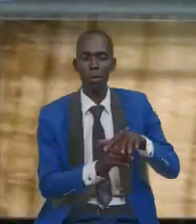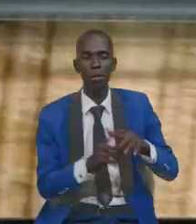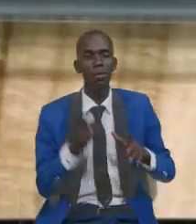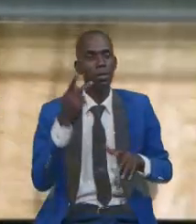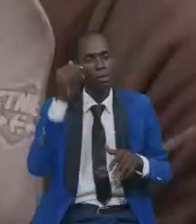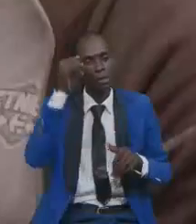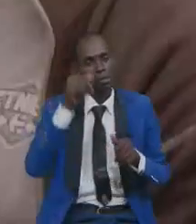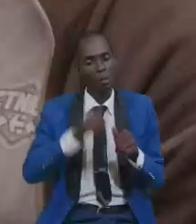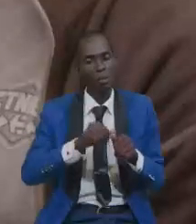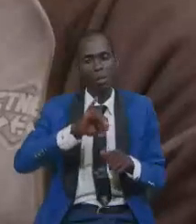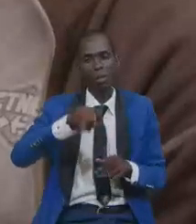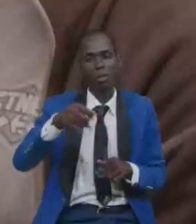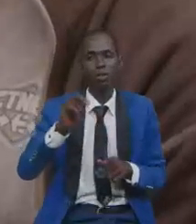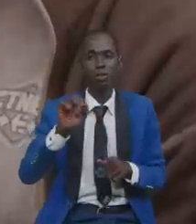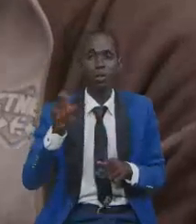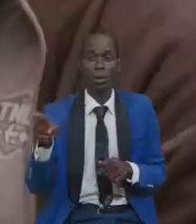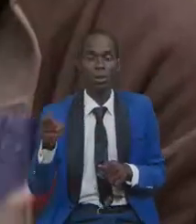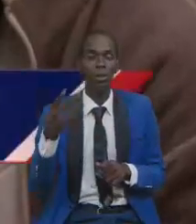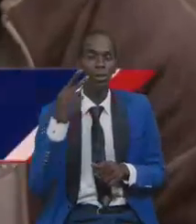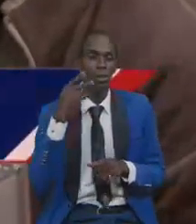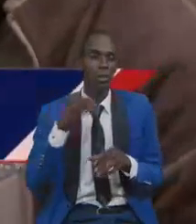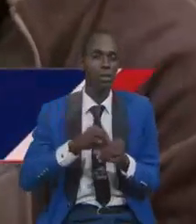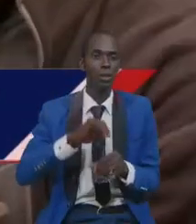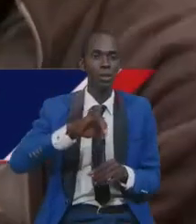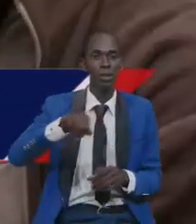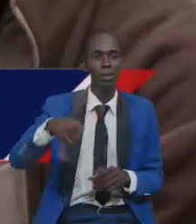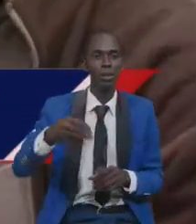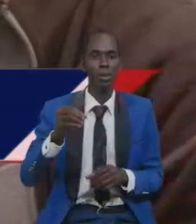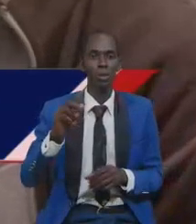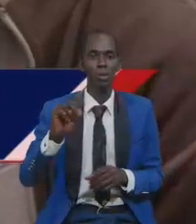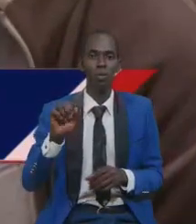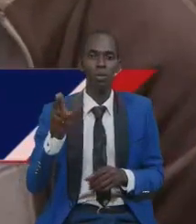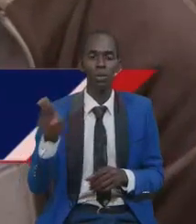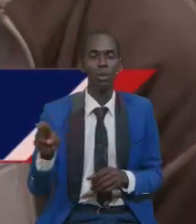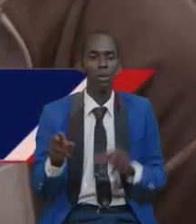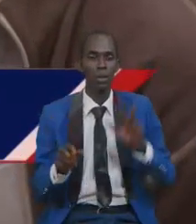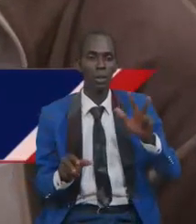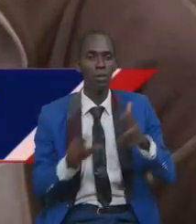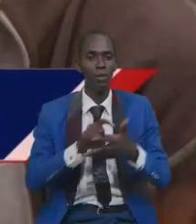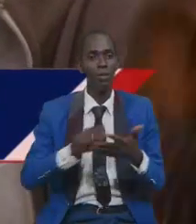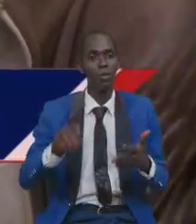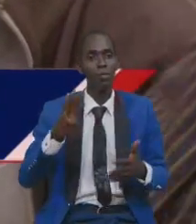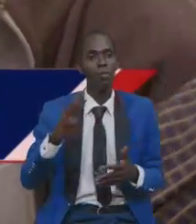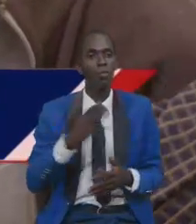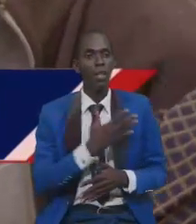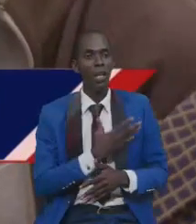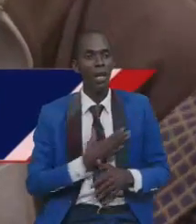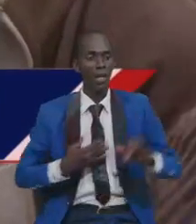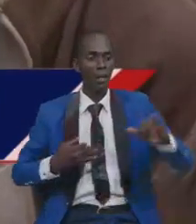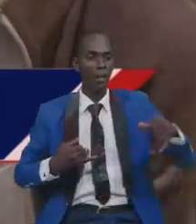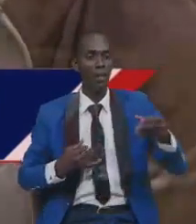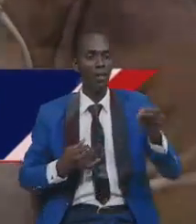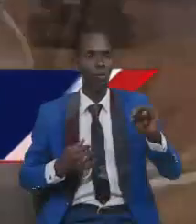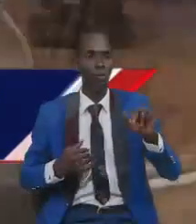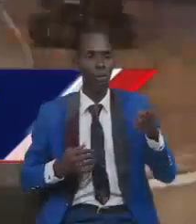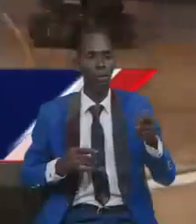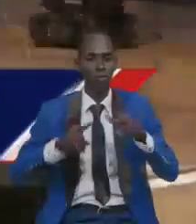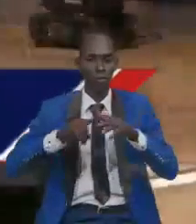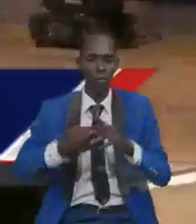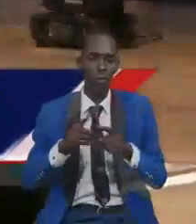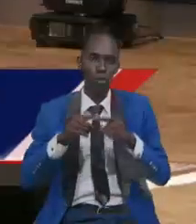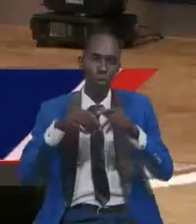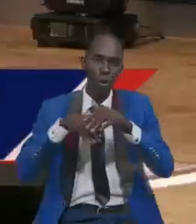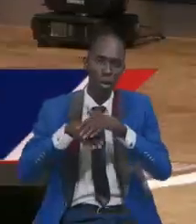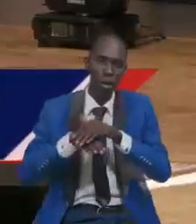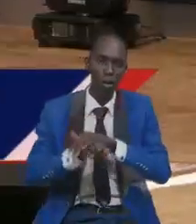3, we're looking at verse 4. In Jonah chapter 3, reading from verse 4, and Jonah began to enter into